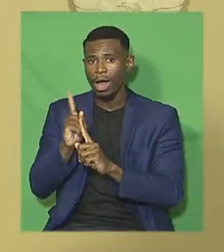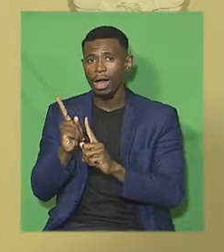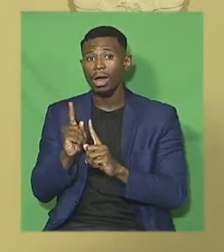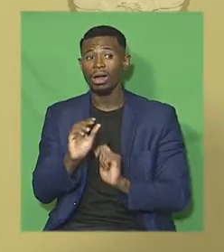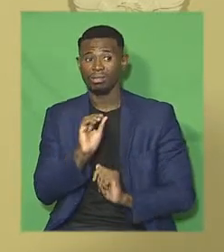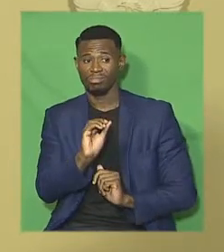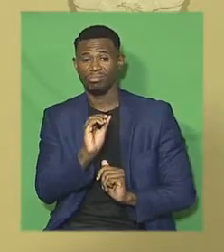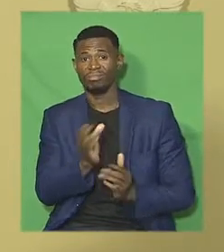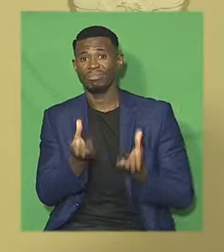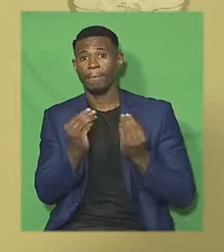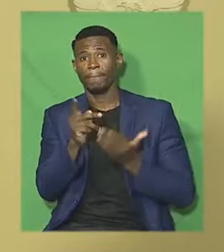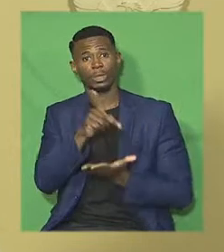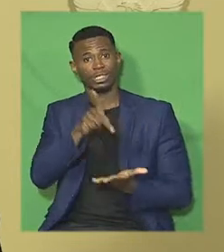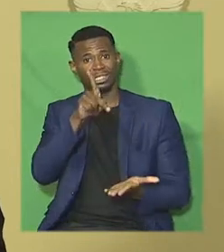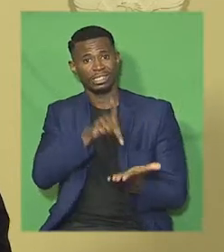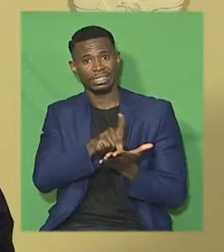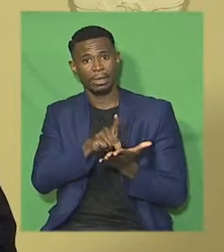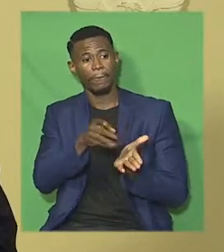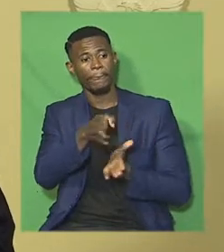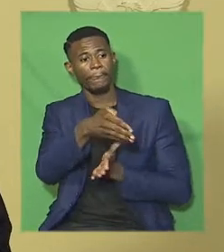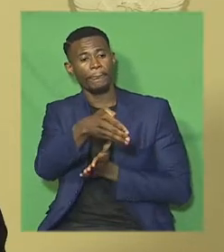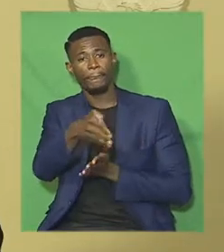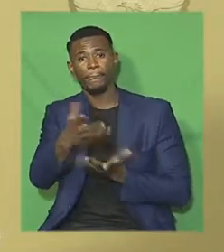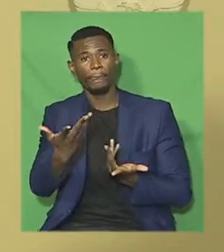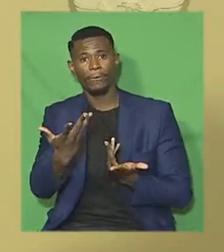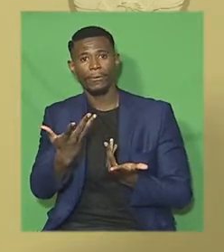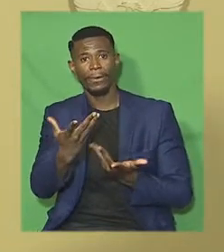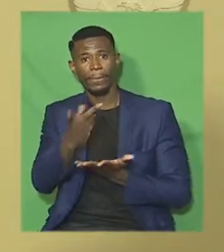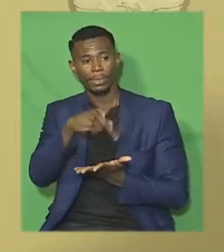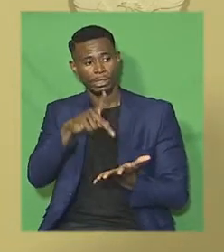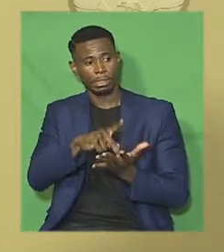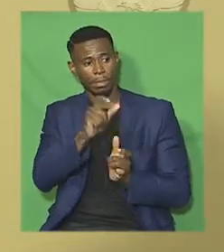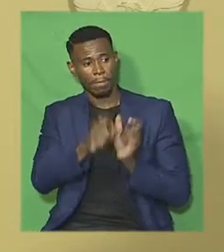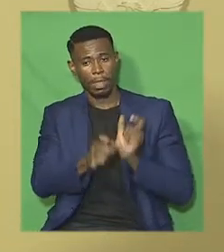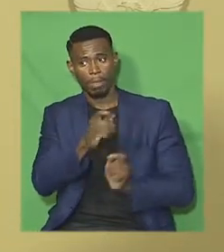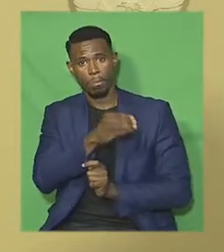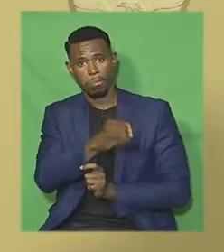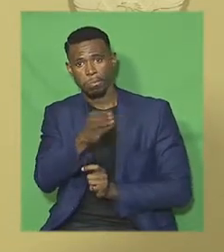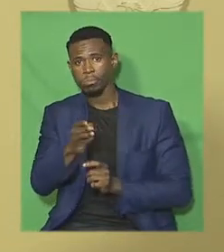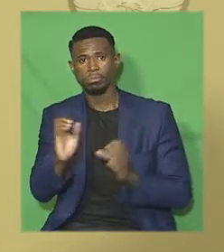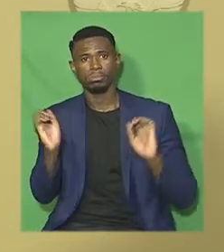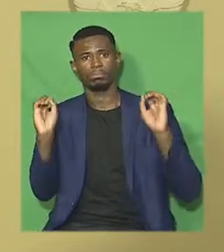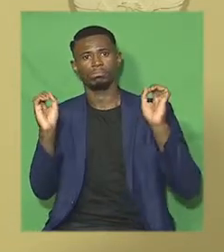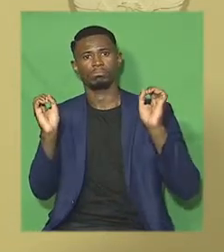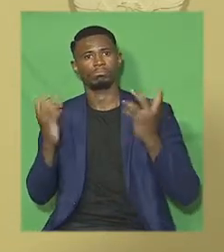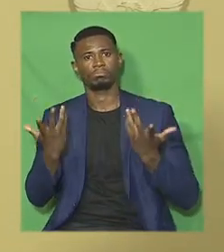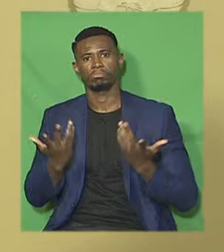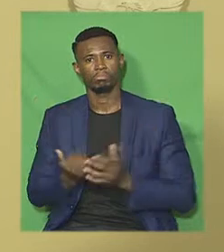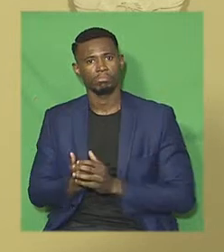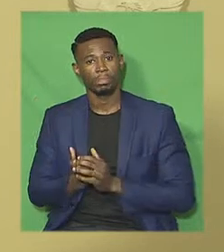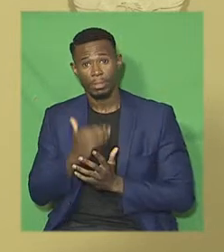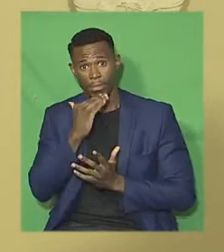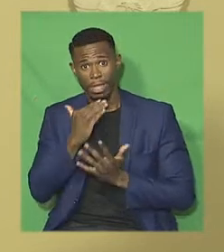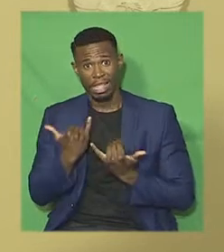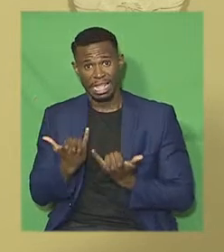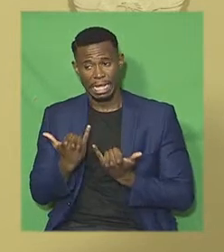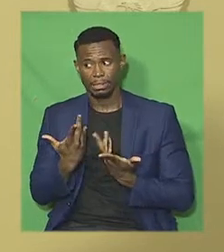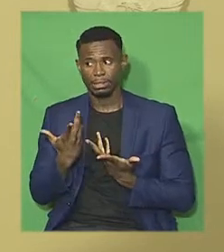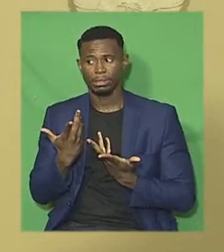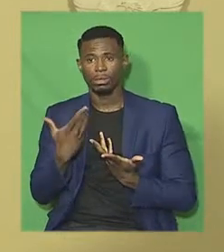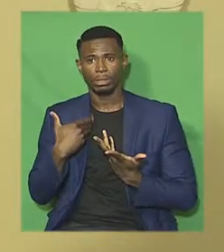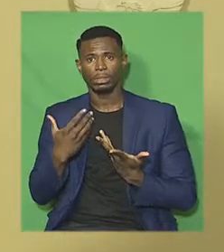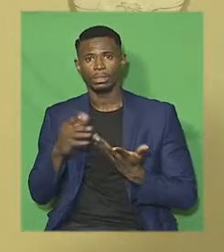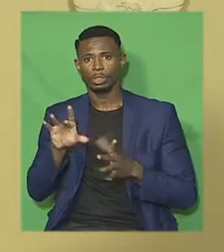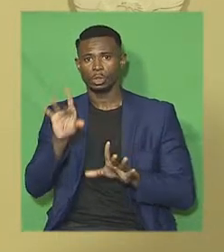have occurred in the executive and to direct government more effectively towards the